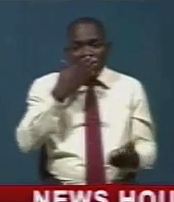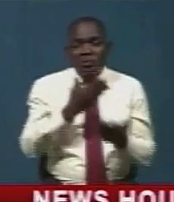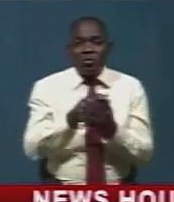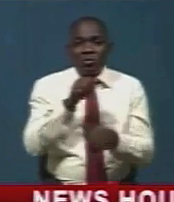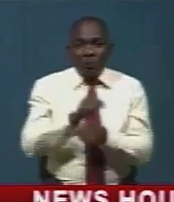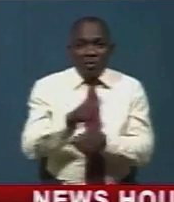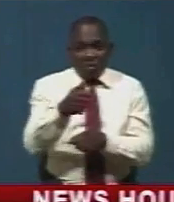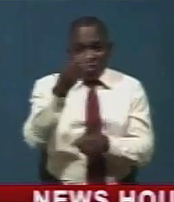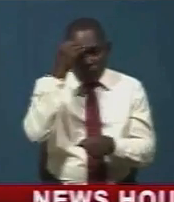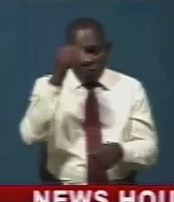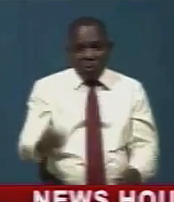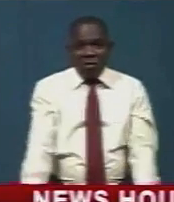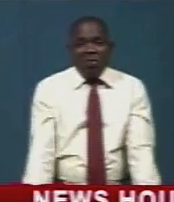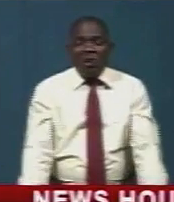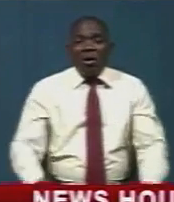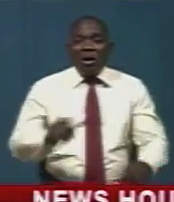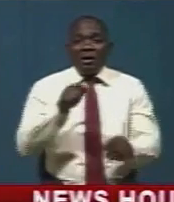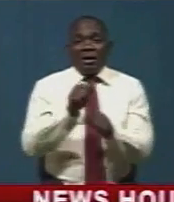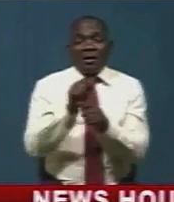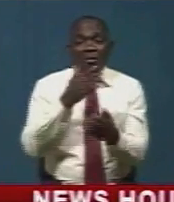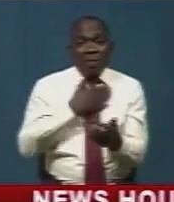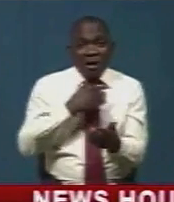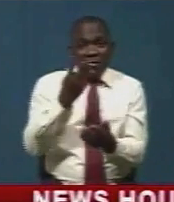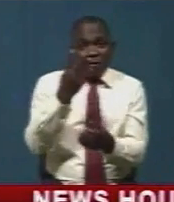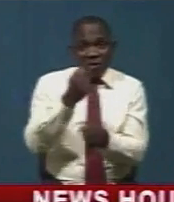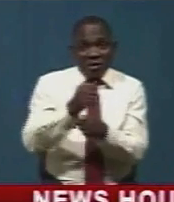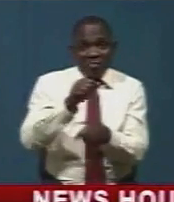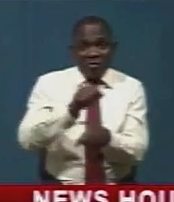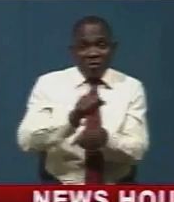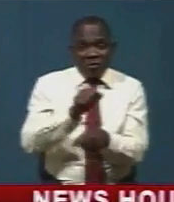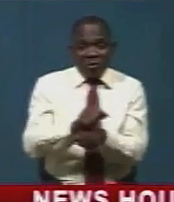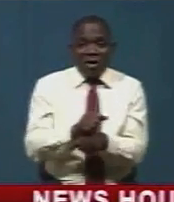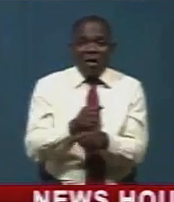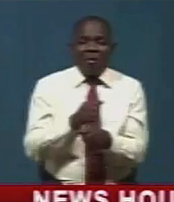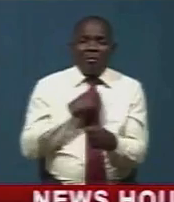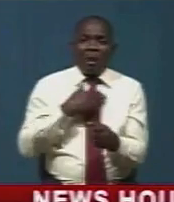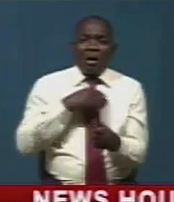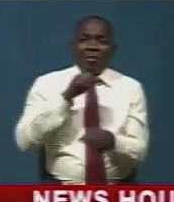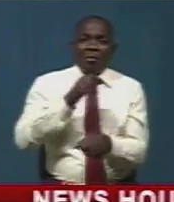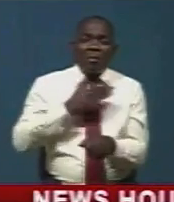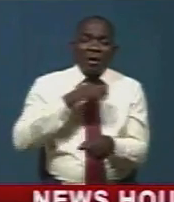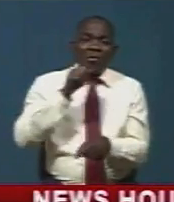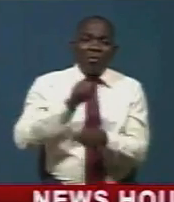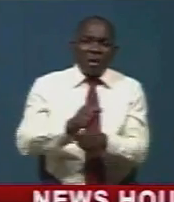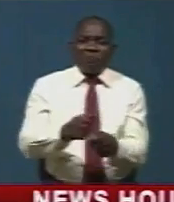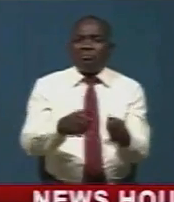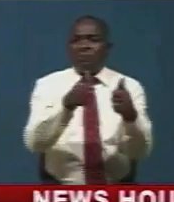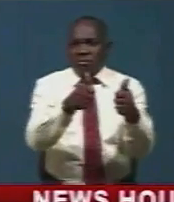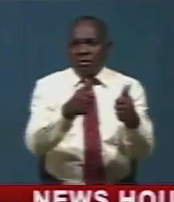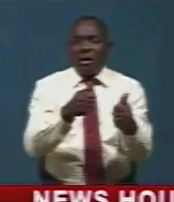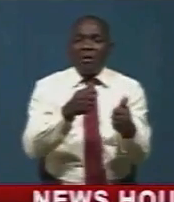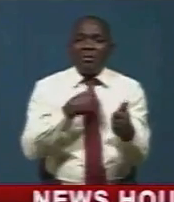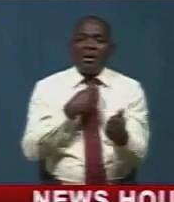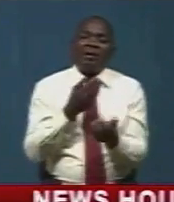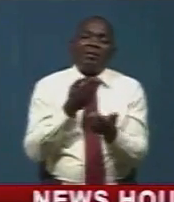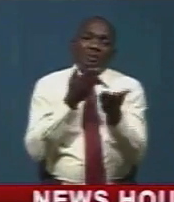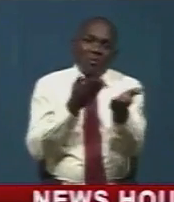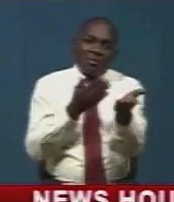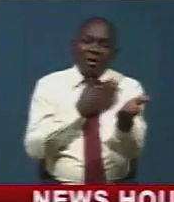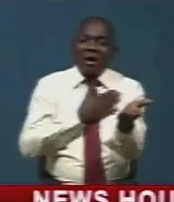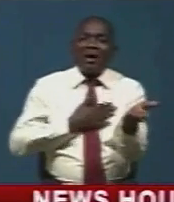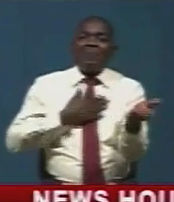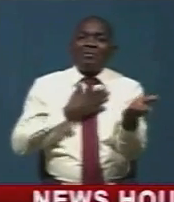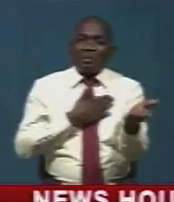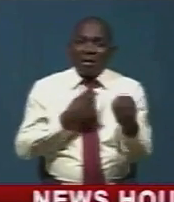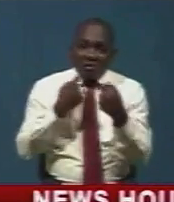me. And it is those 4 years and the record of those 4 years that I'm putting before you, the Ghanaian